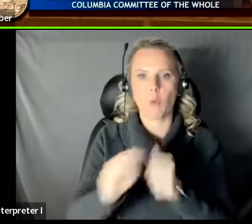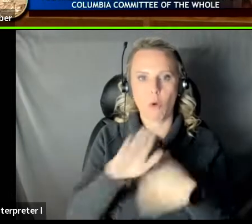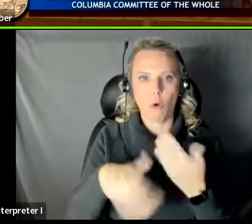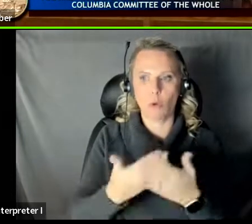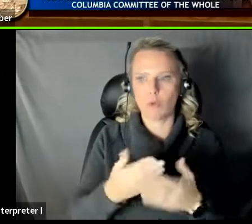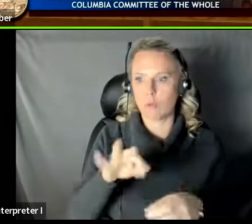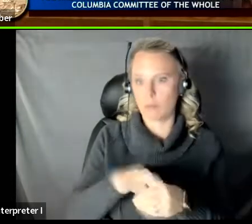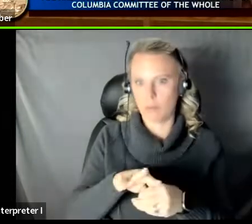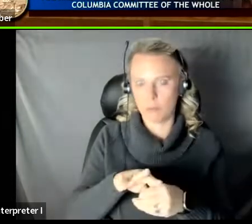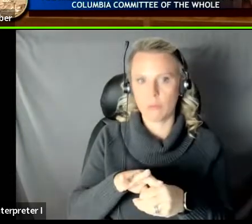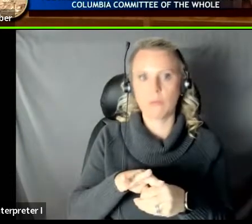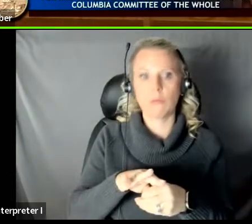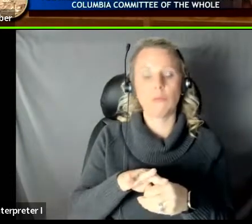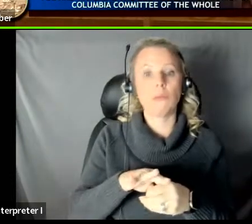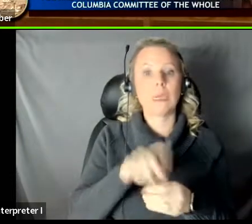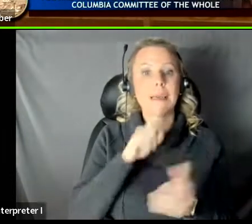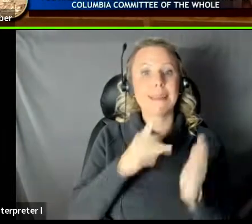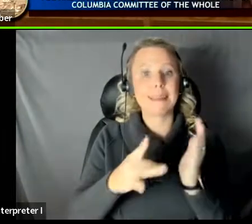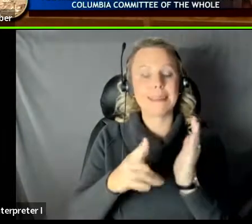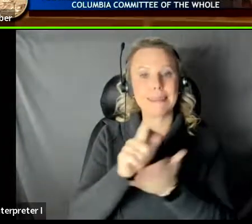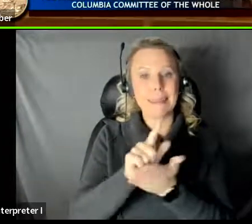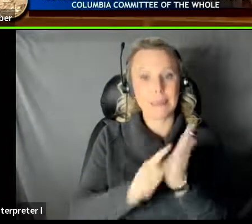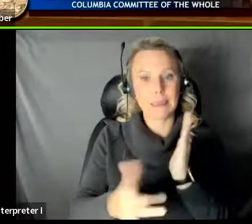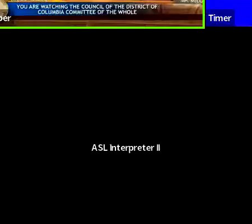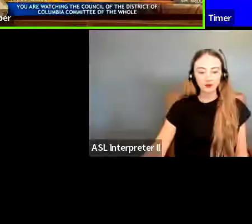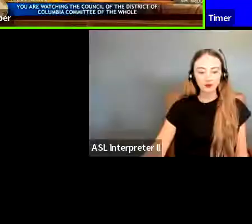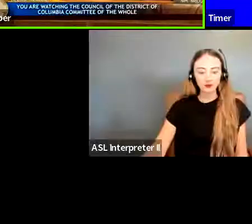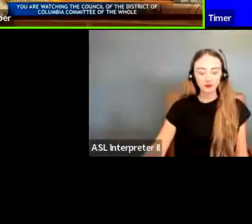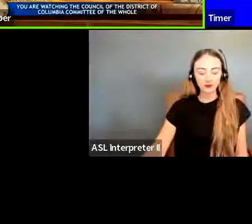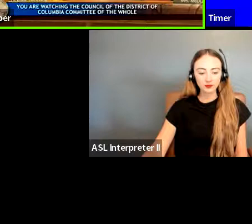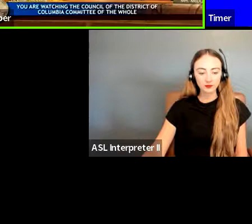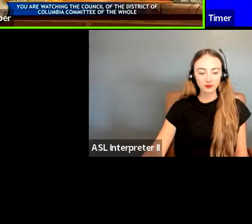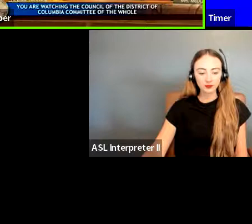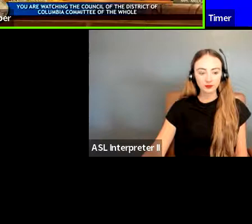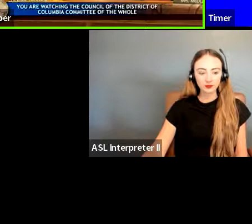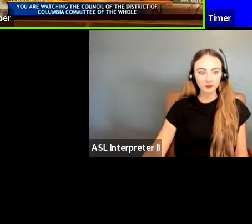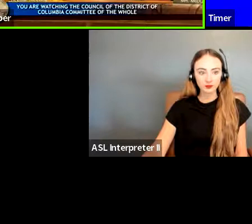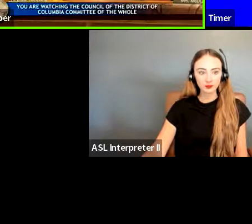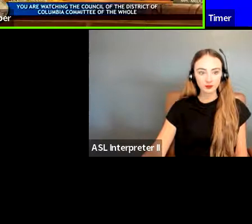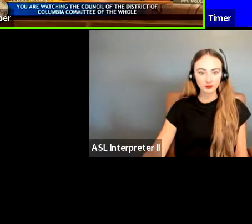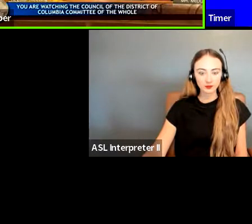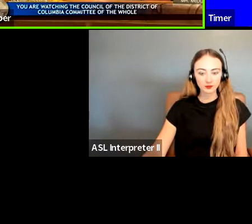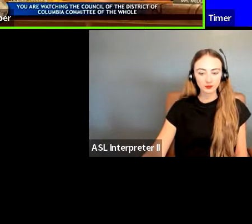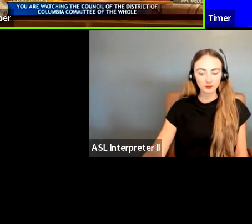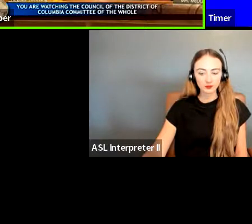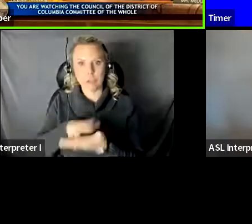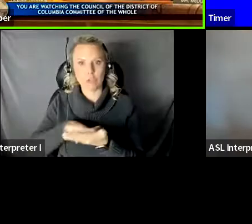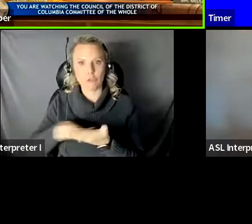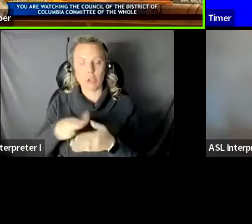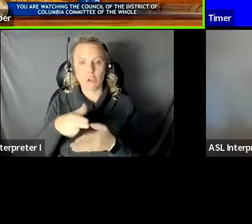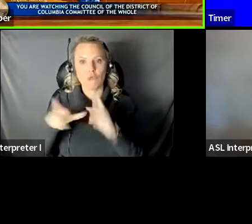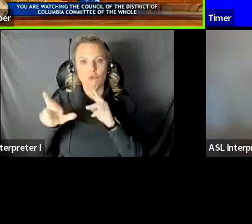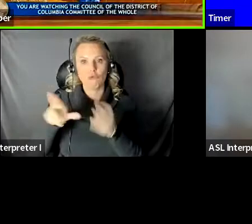Madam General Counsel, is the measure legally and technically sufficient for our consideration? Yes, it is. Madam Secretary, is the record